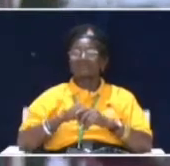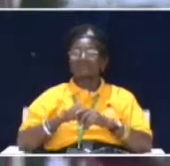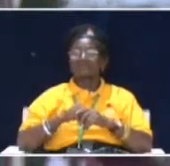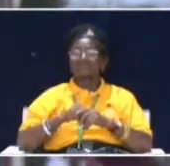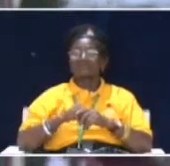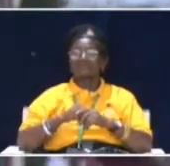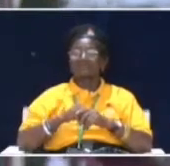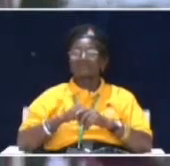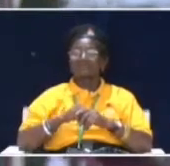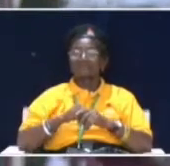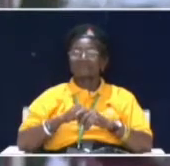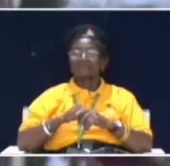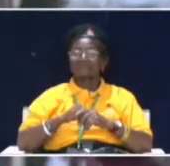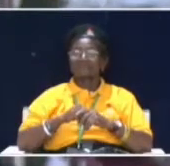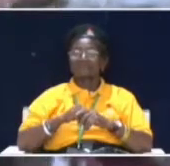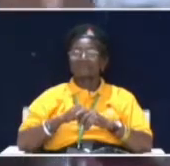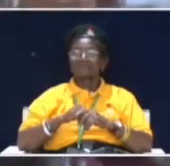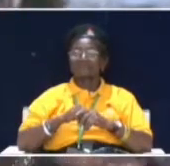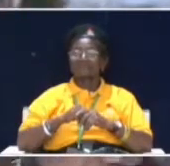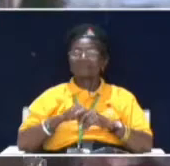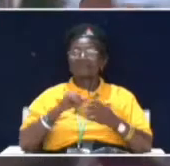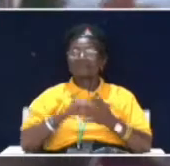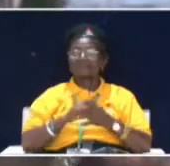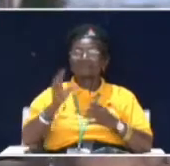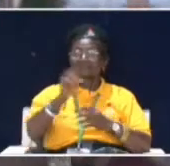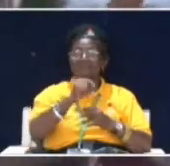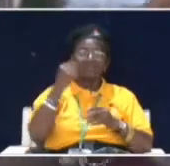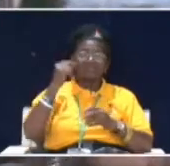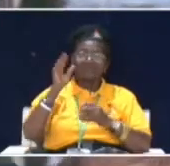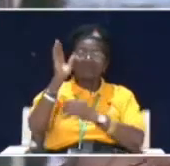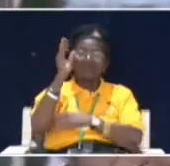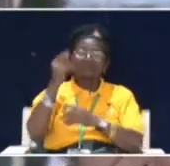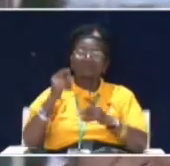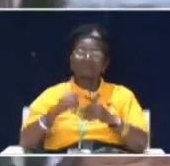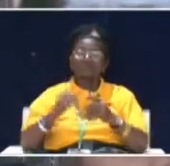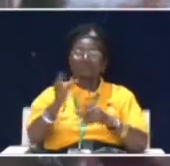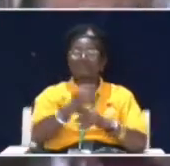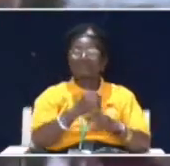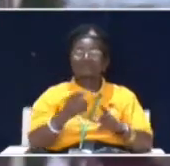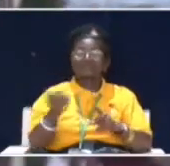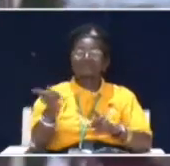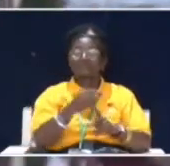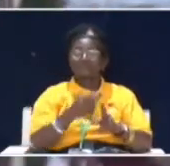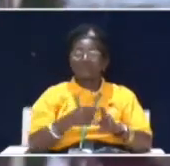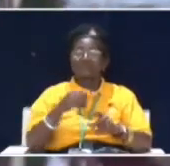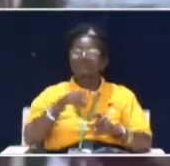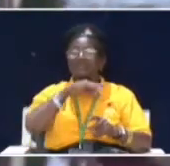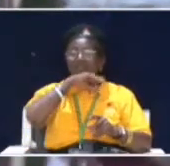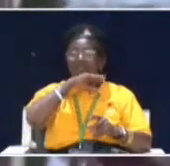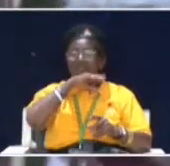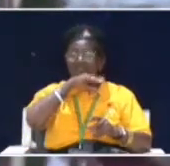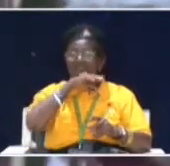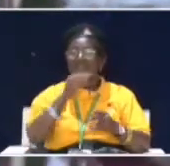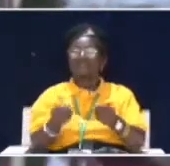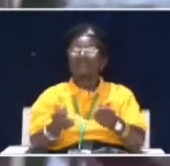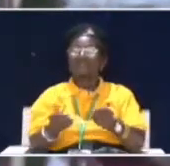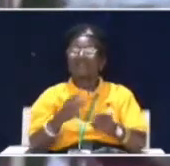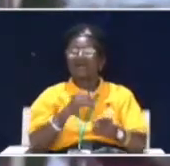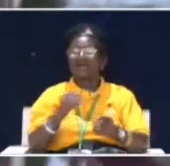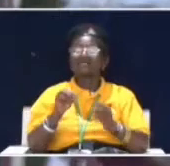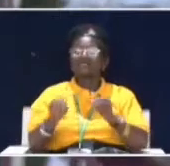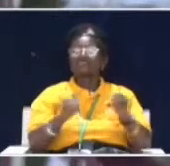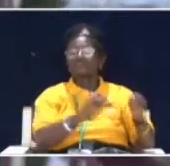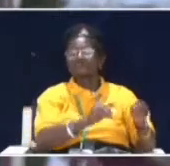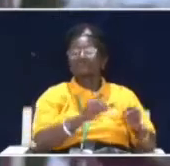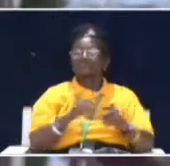yi lati ojo aje. It takes God to take you from the merry clay and put you on the rock to stay. Olorun nikan lo le